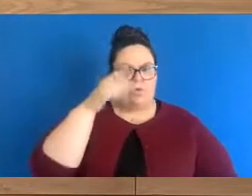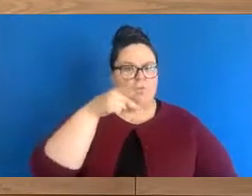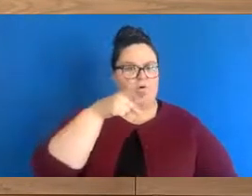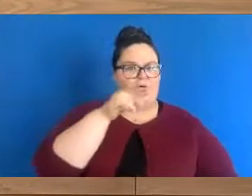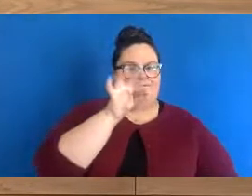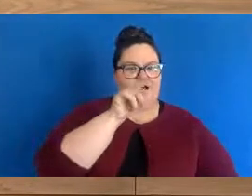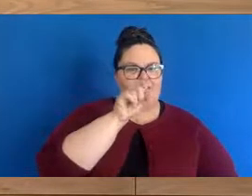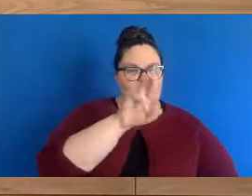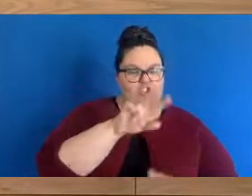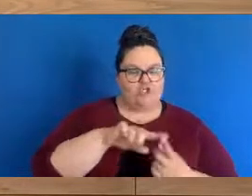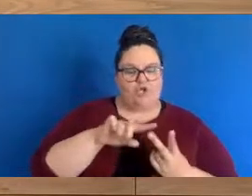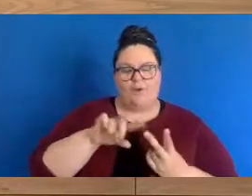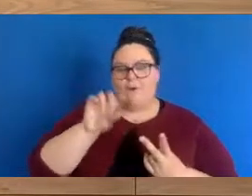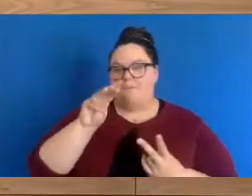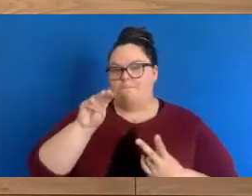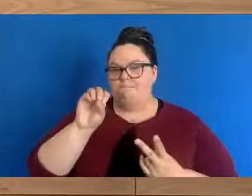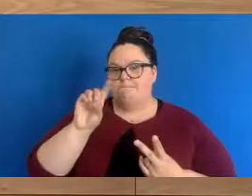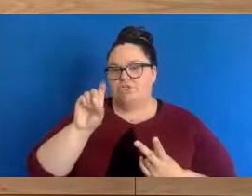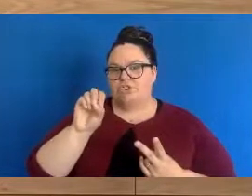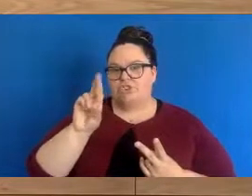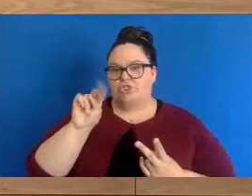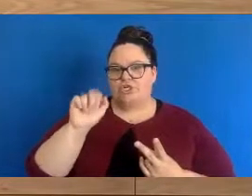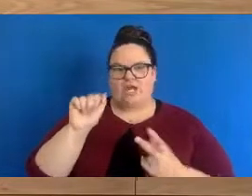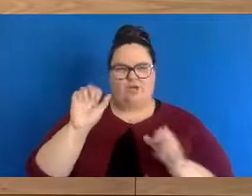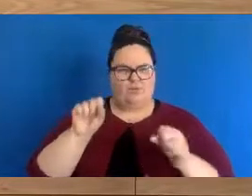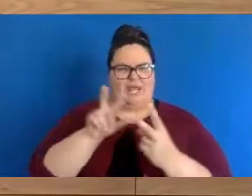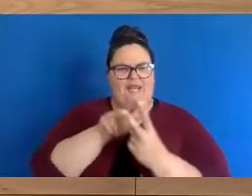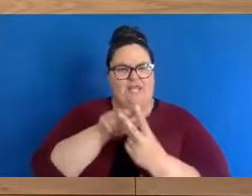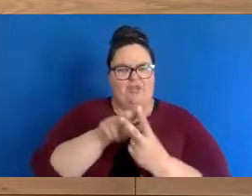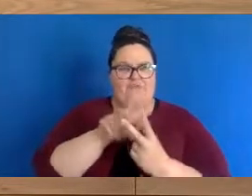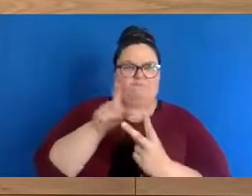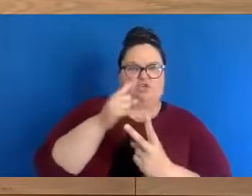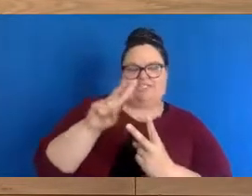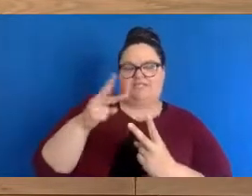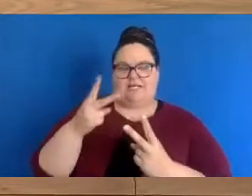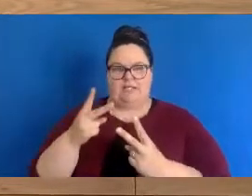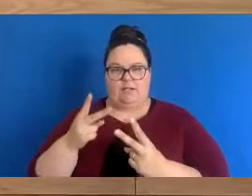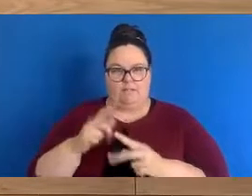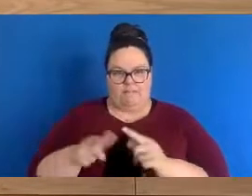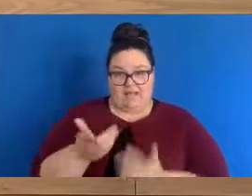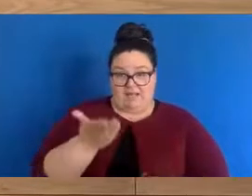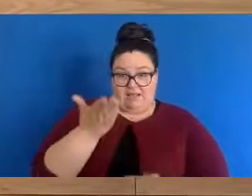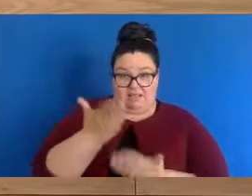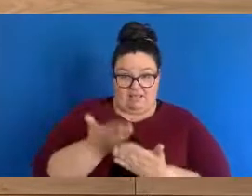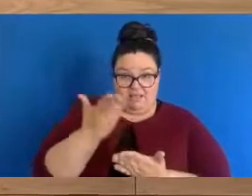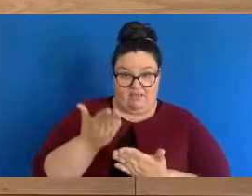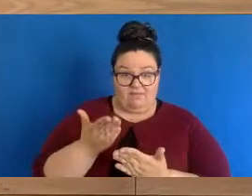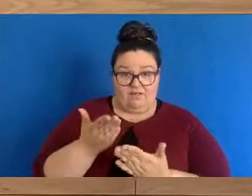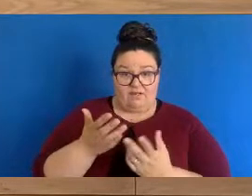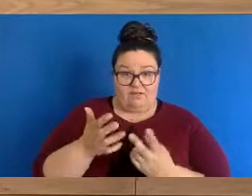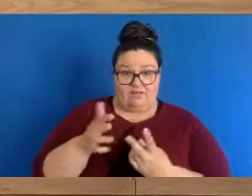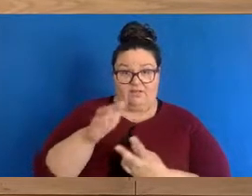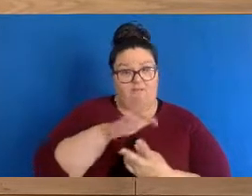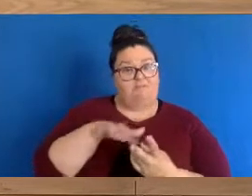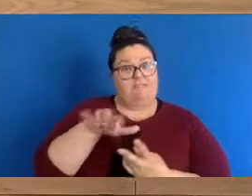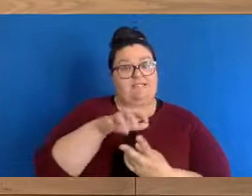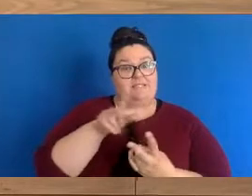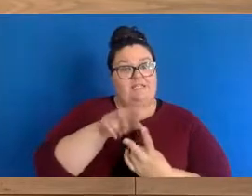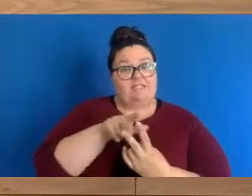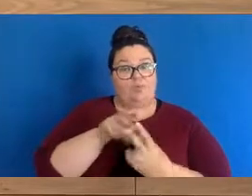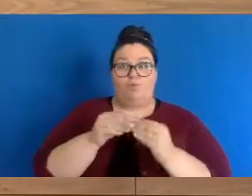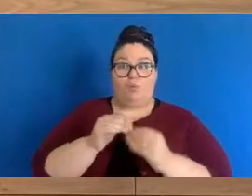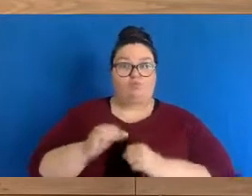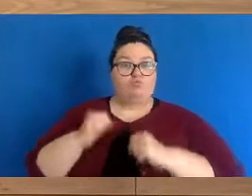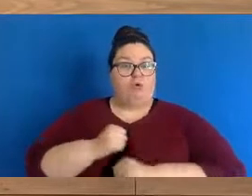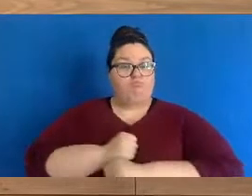but is there any early evidence to suggest that mixing vaccines could potentially be more effective at creating a